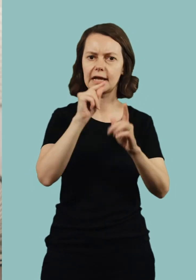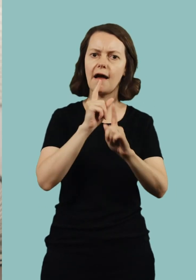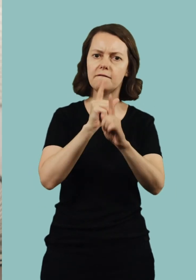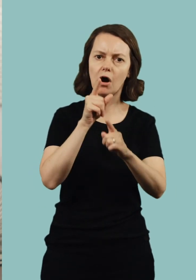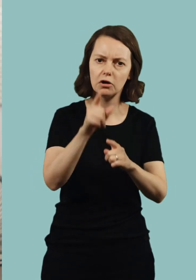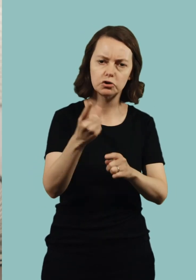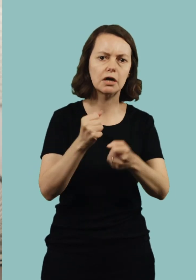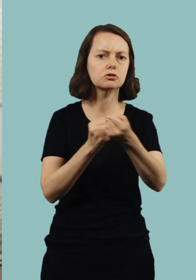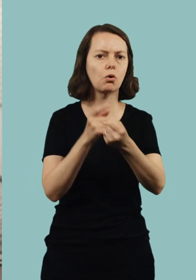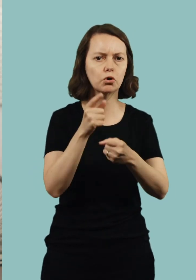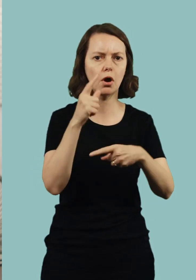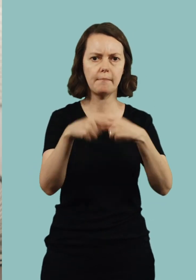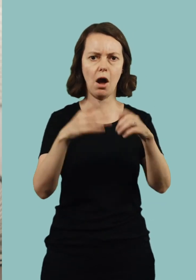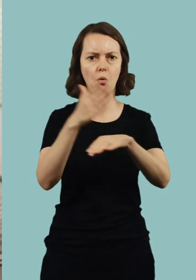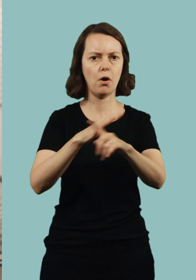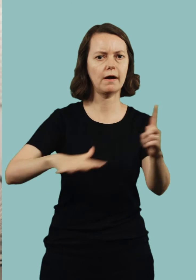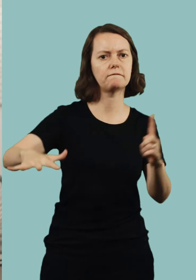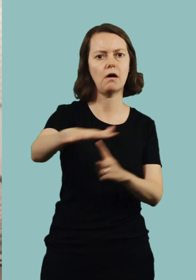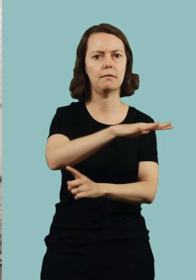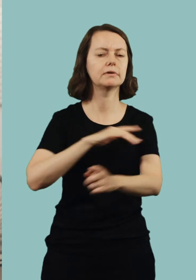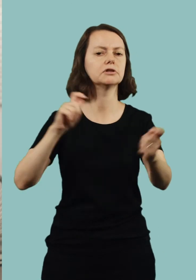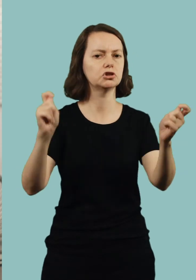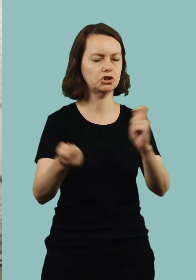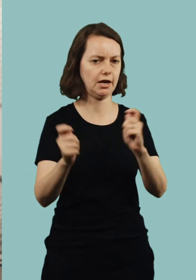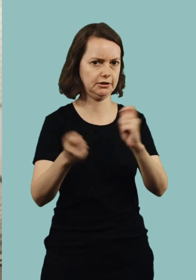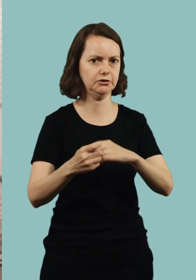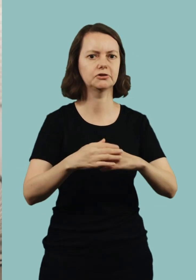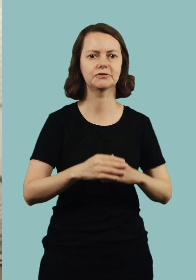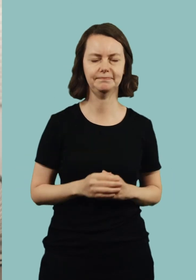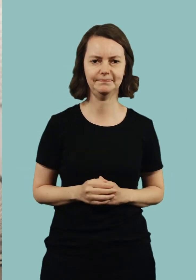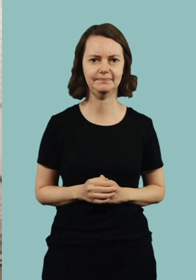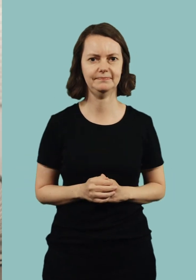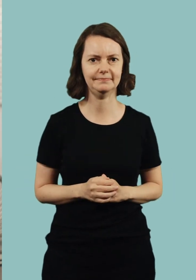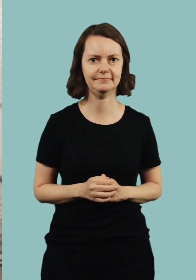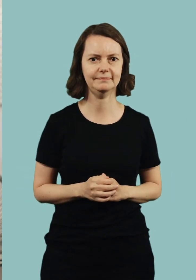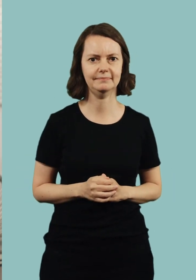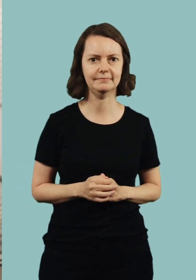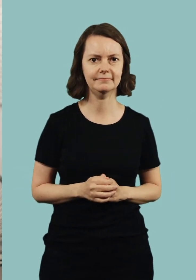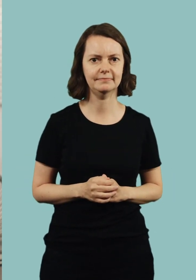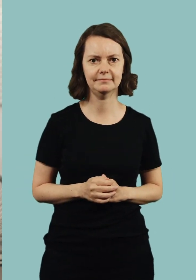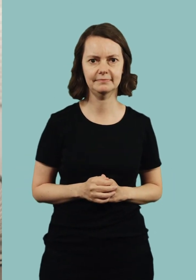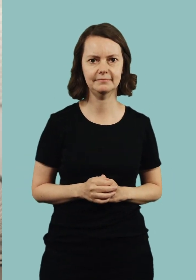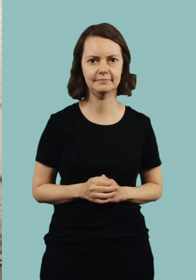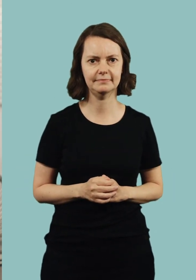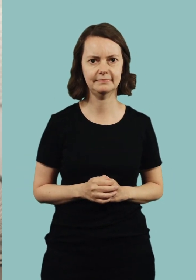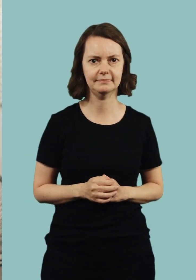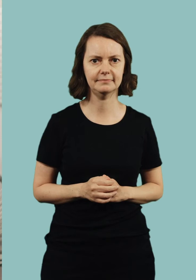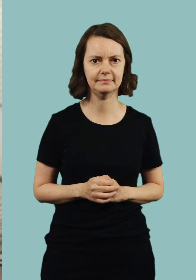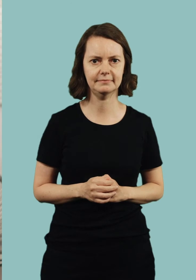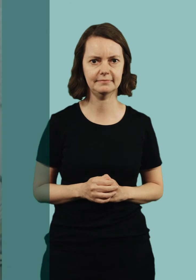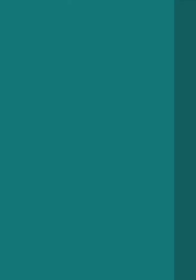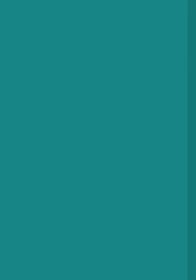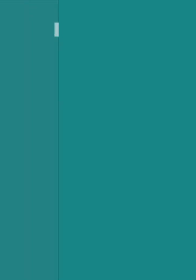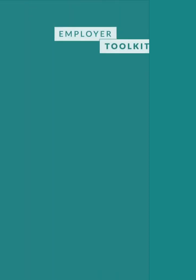Job Access is also here to help with further advice and assistance about making physical adjustments in your workplace.